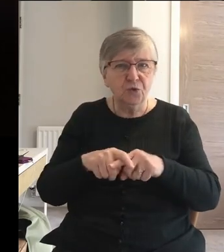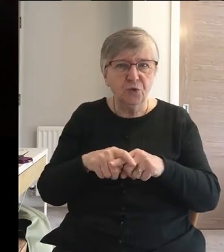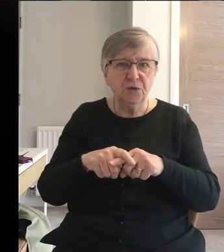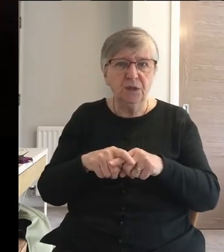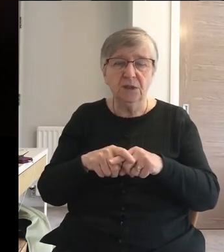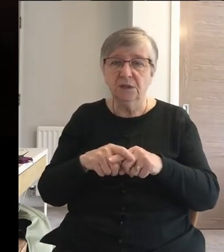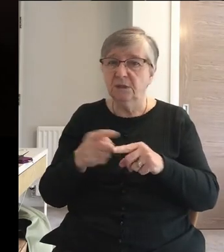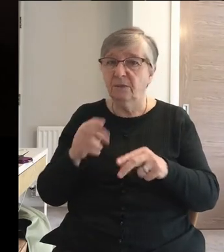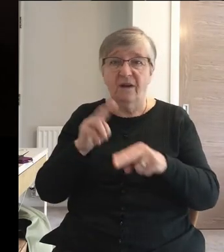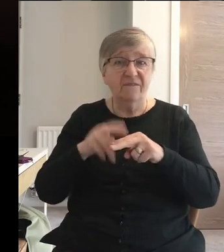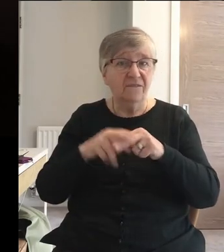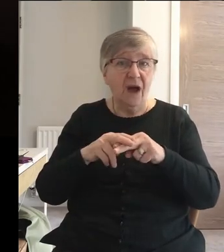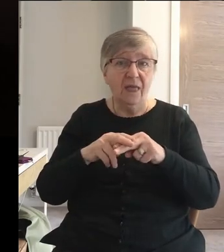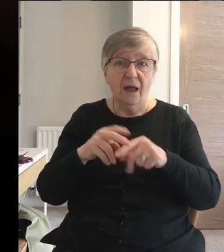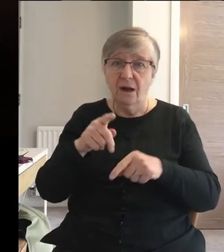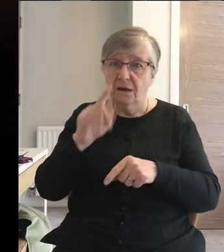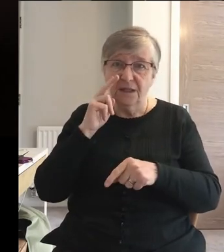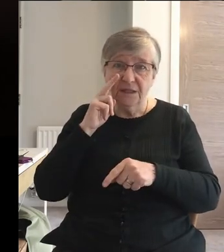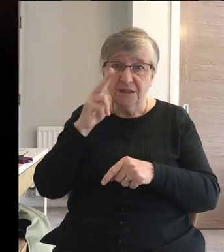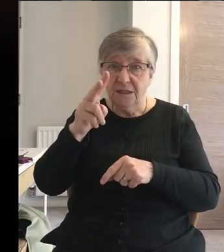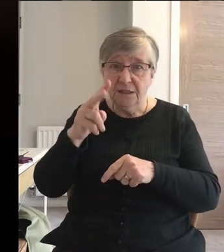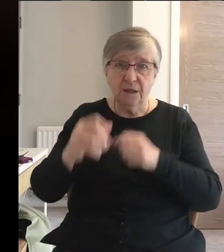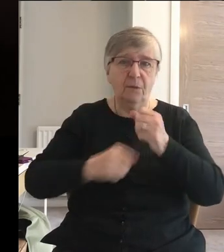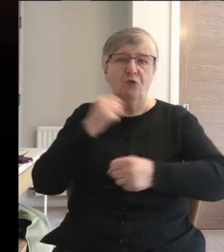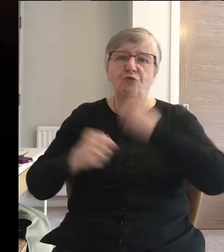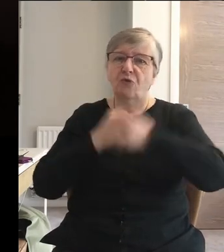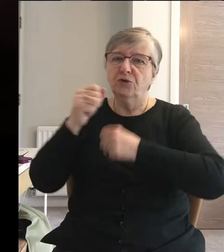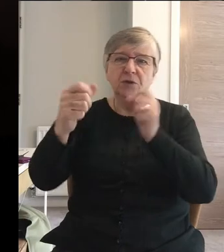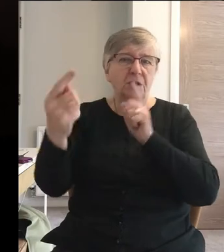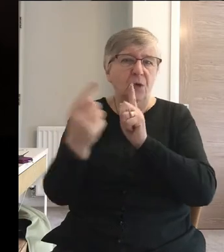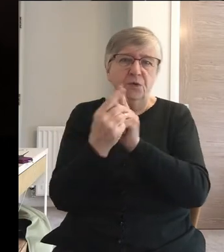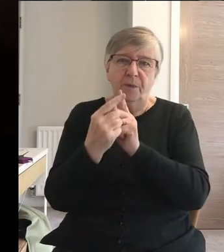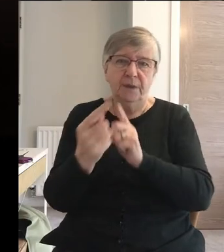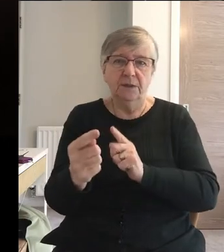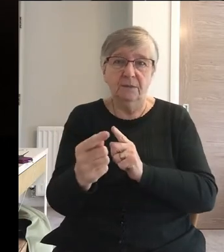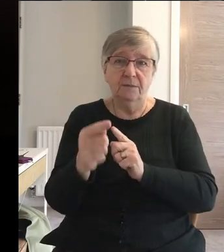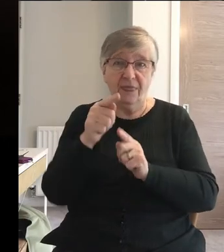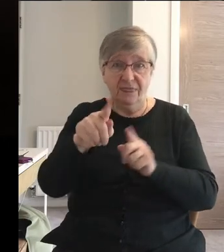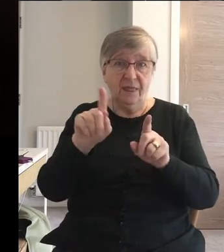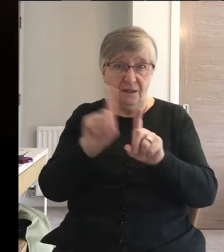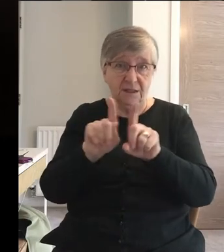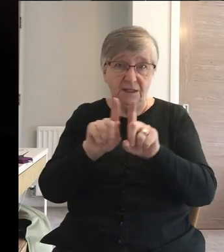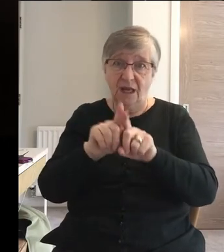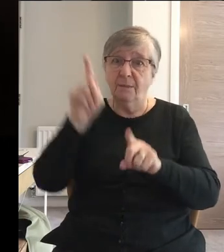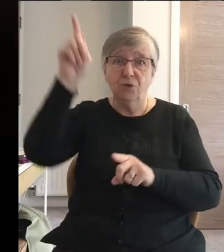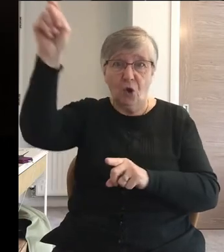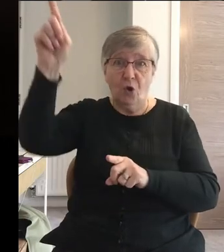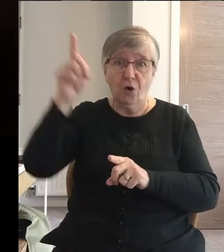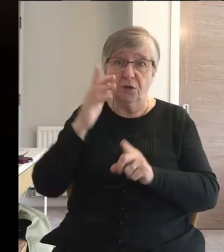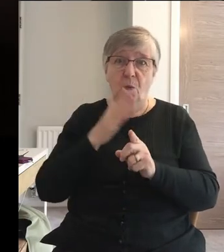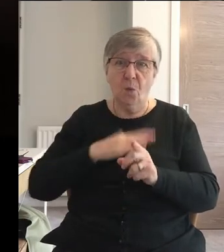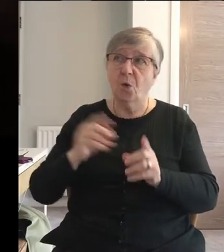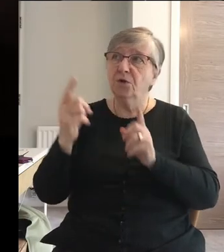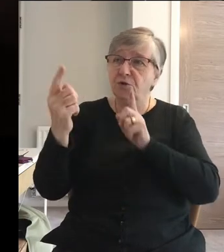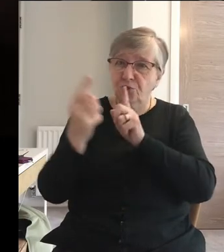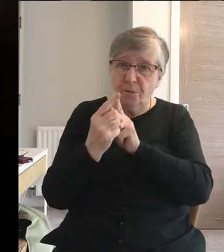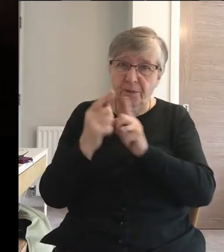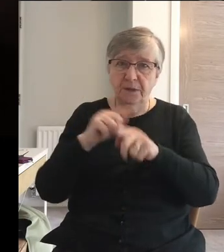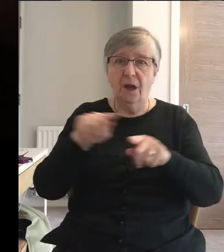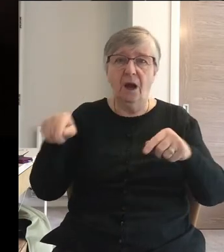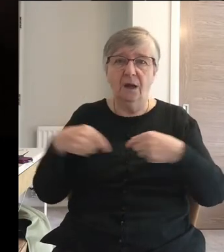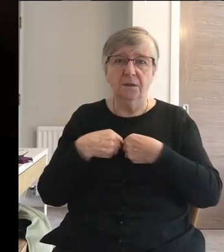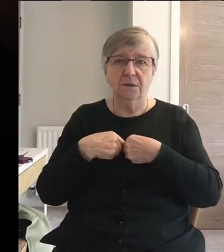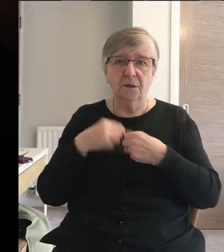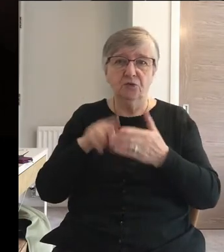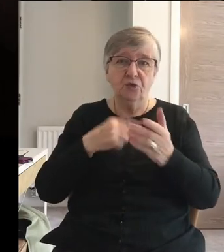But instead, the father rushes out to greet him. That's what our God is like. So James says, come